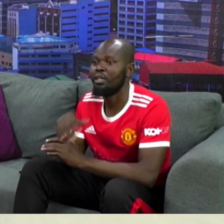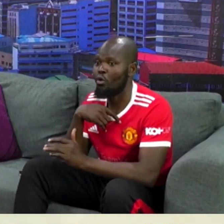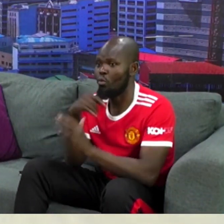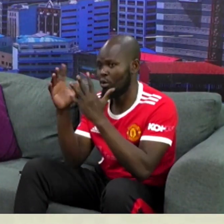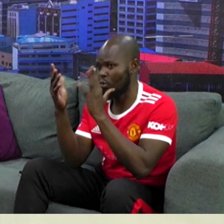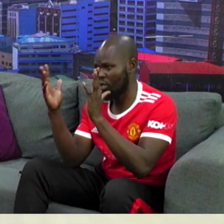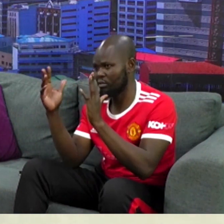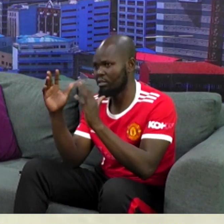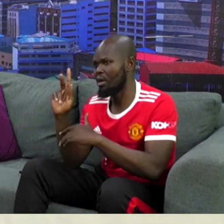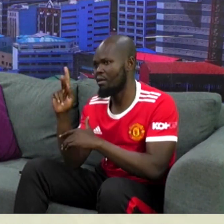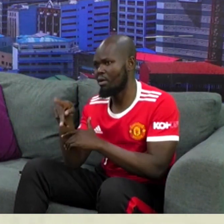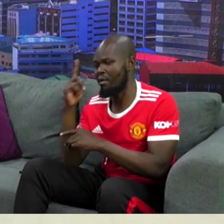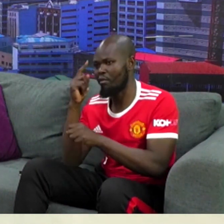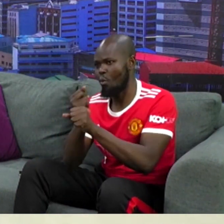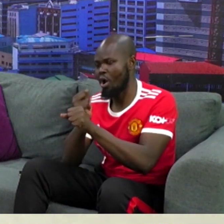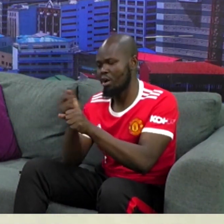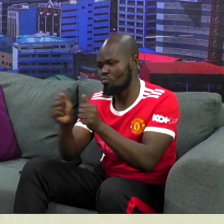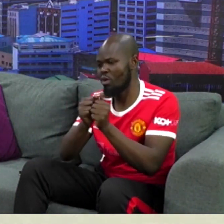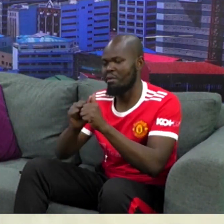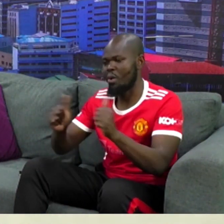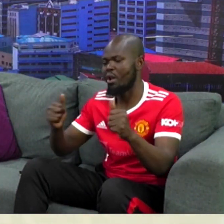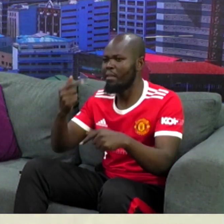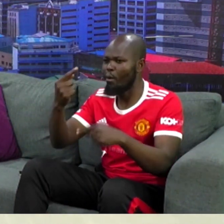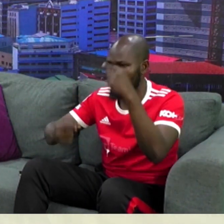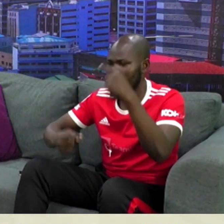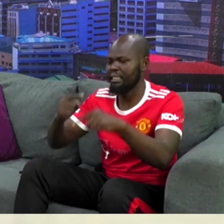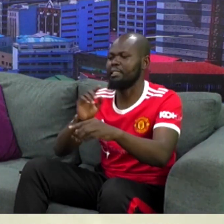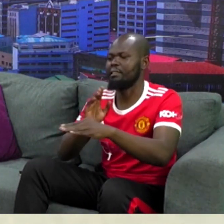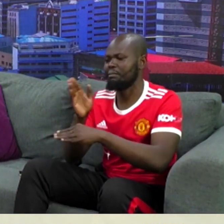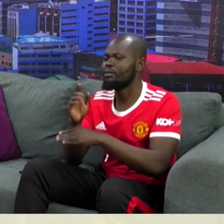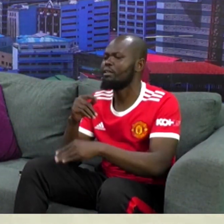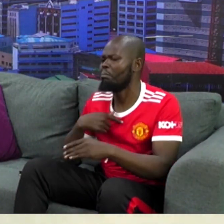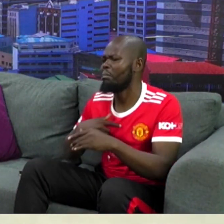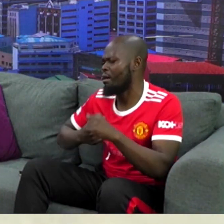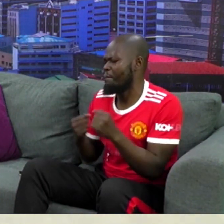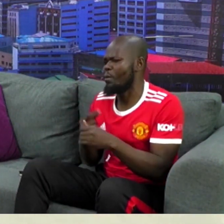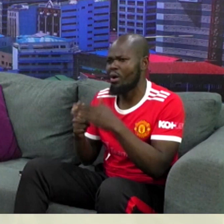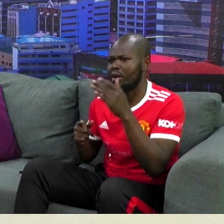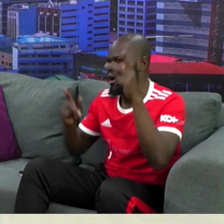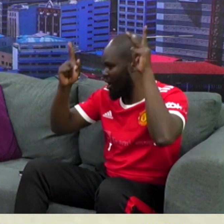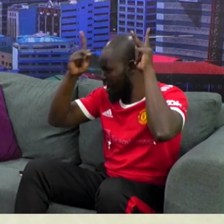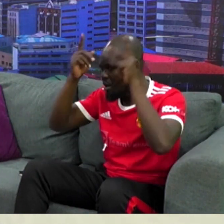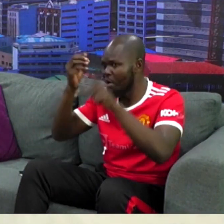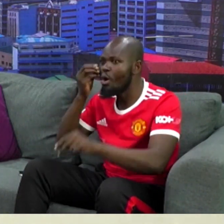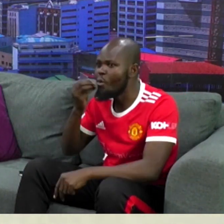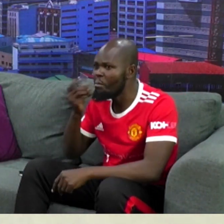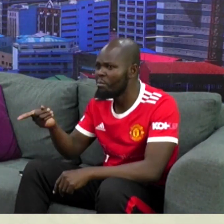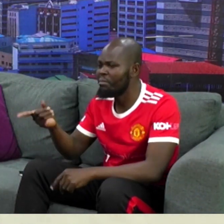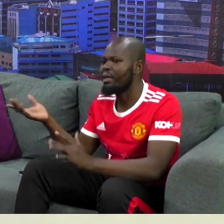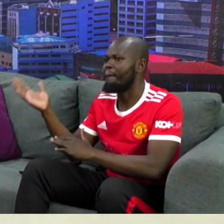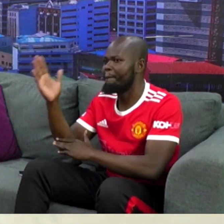Thank you very much. We have to celebrate KPL for the good work and for the competition that they're really posting on